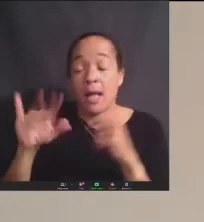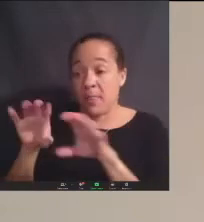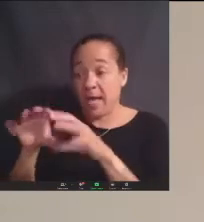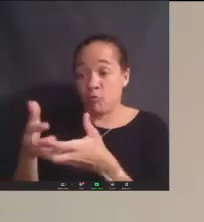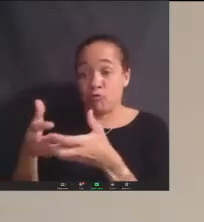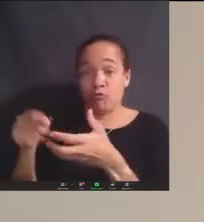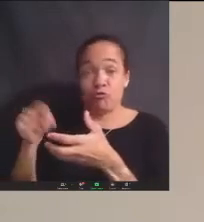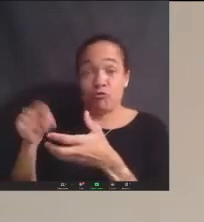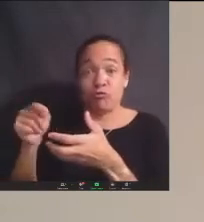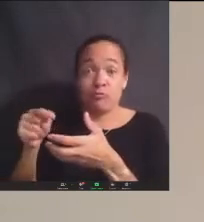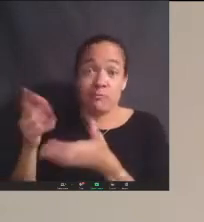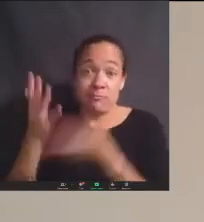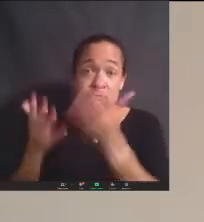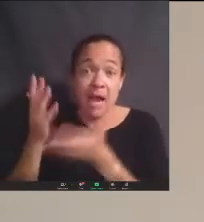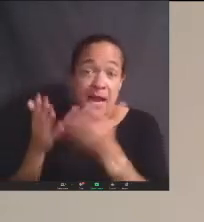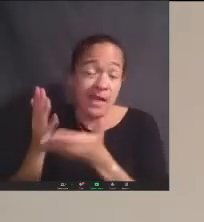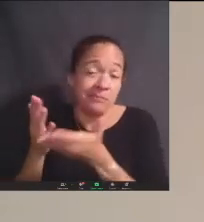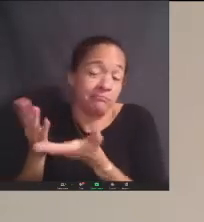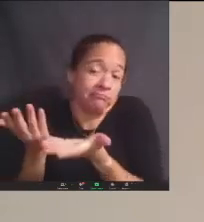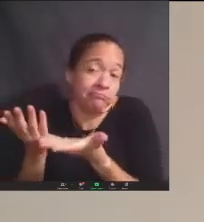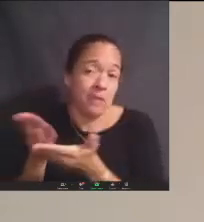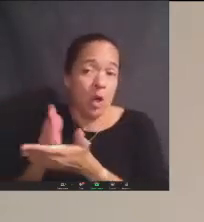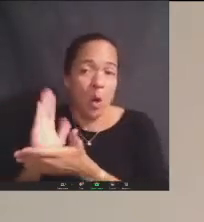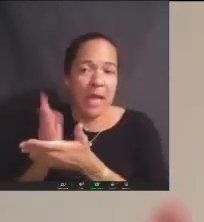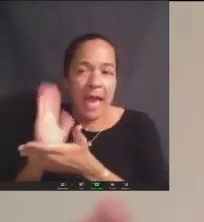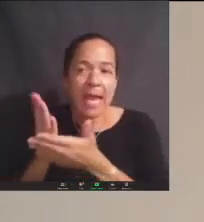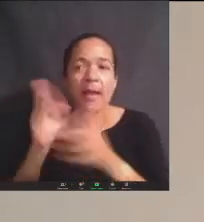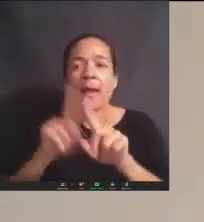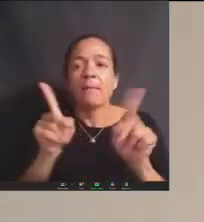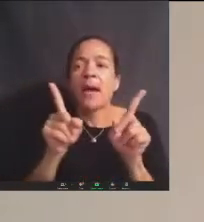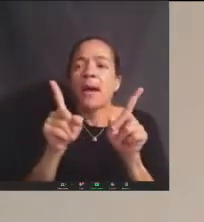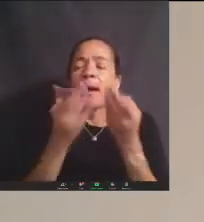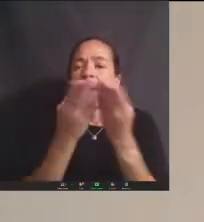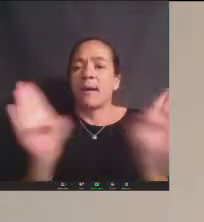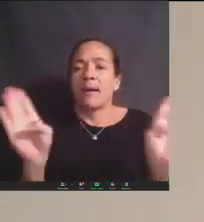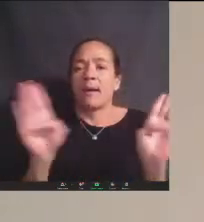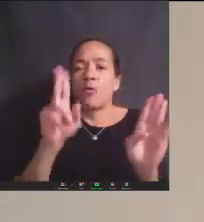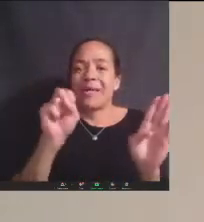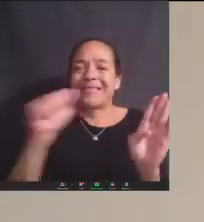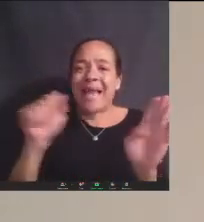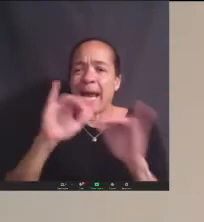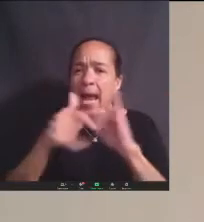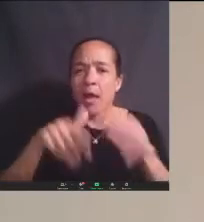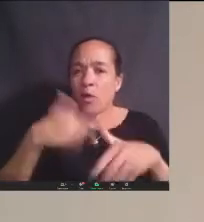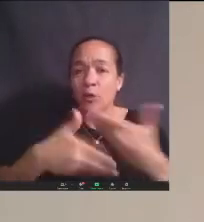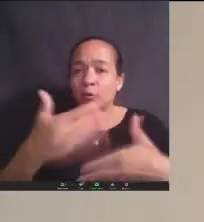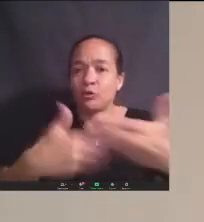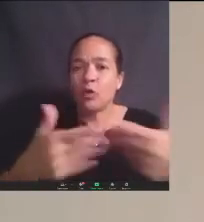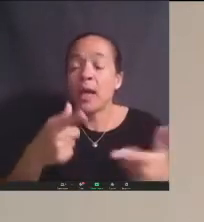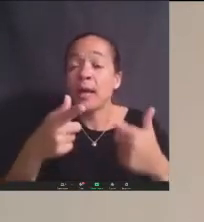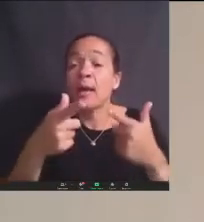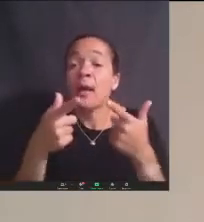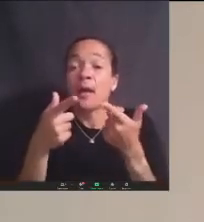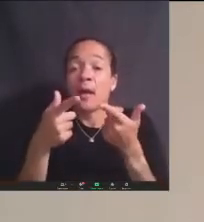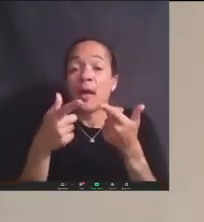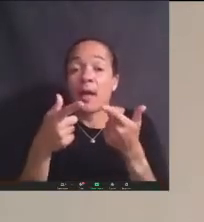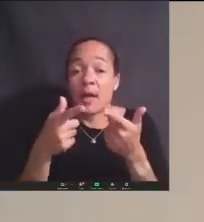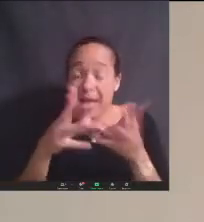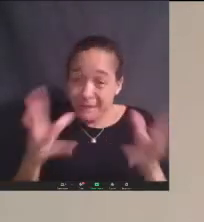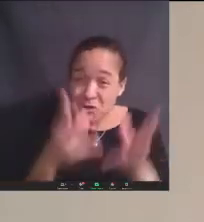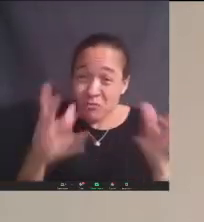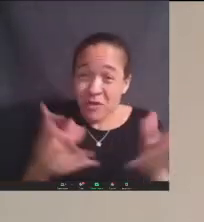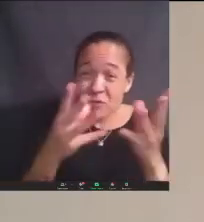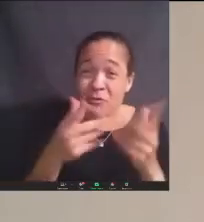when you look at the nation as a whole, right now, if you were to get the black kids and the white kids to be reading and doing math at the same level, then they would all